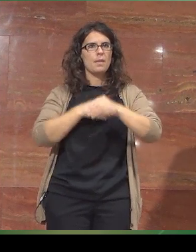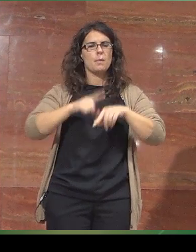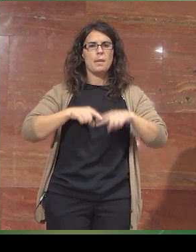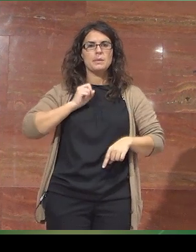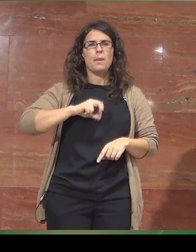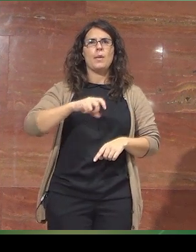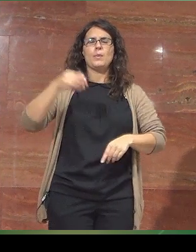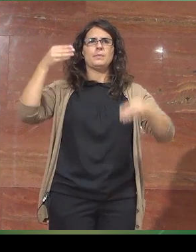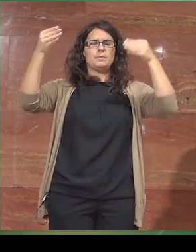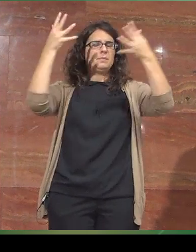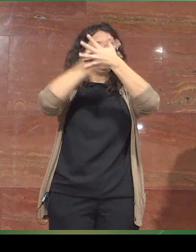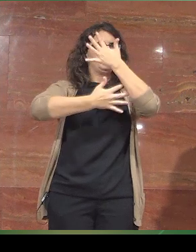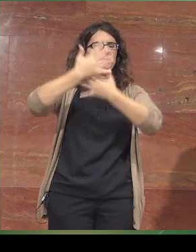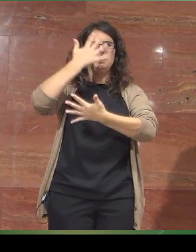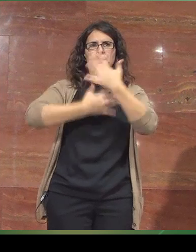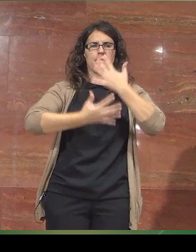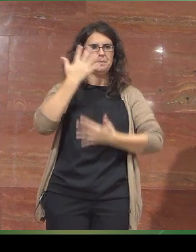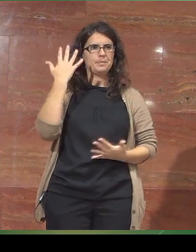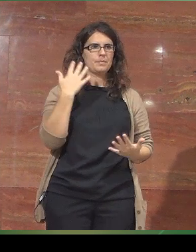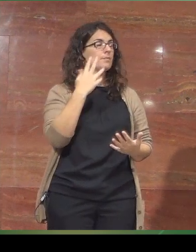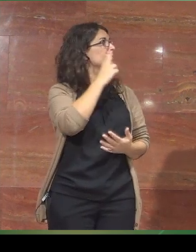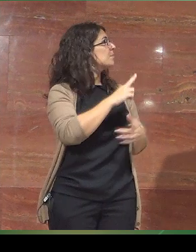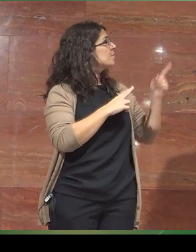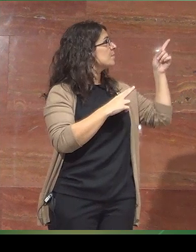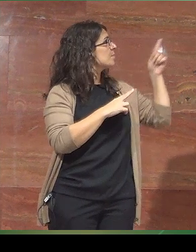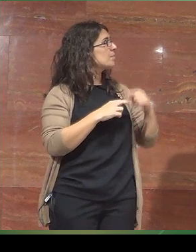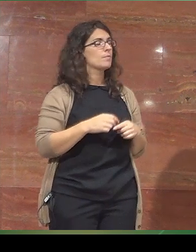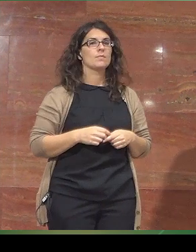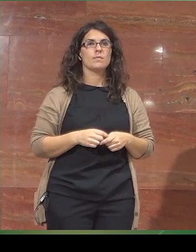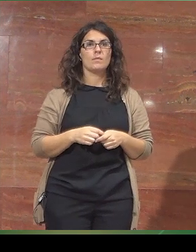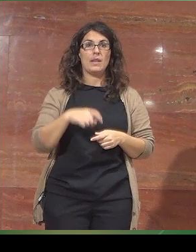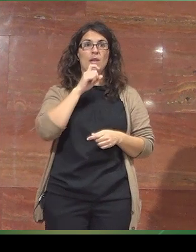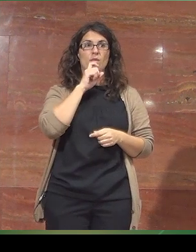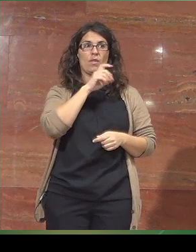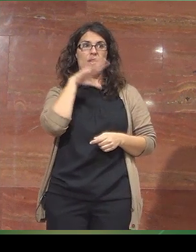that actually were difficult to interpret or that caused problems.